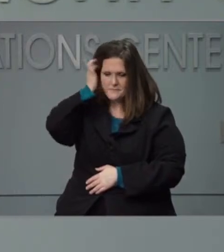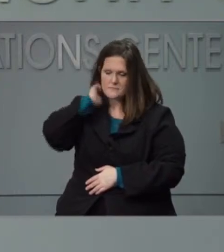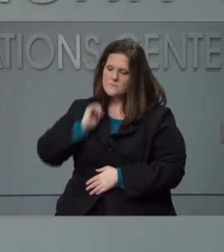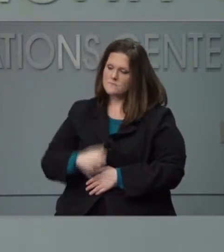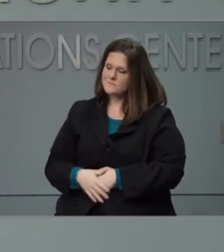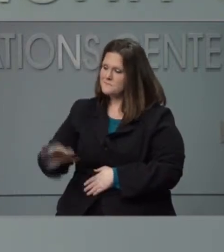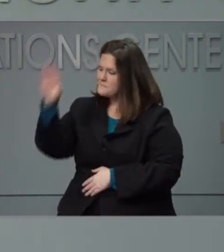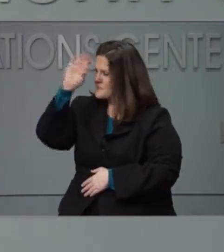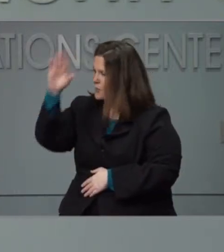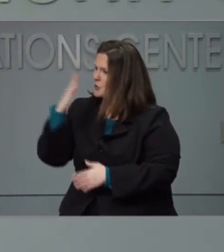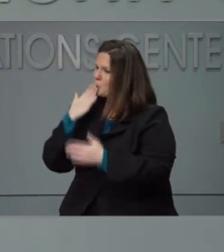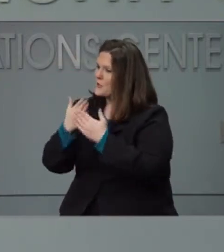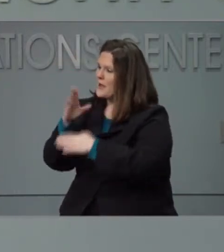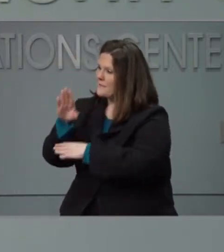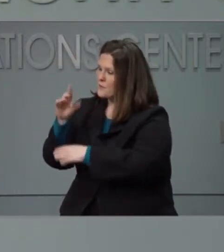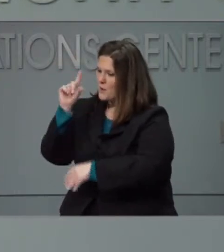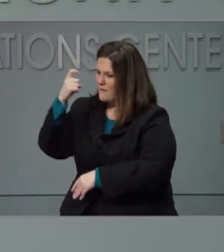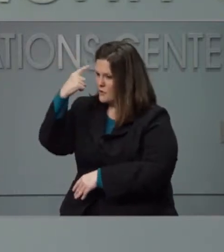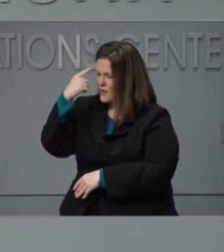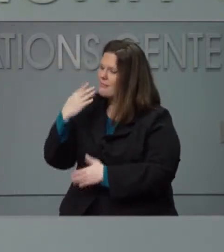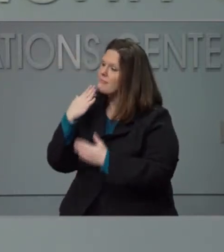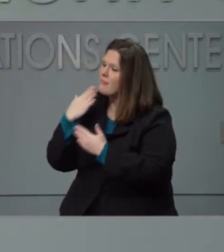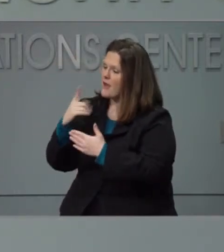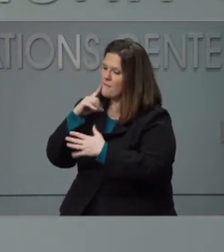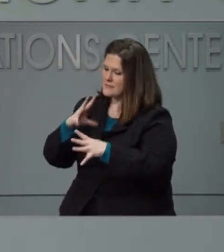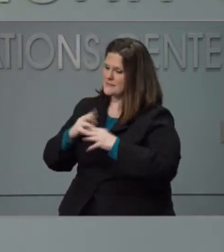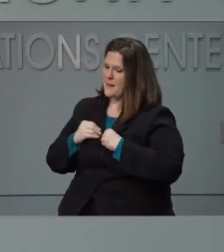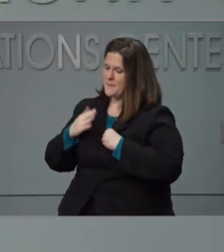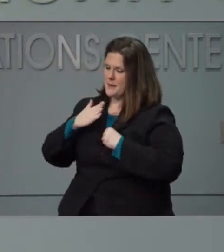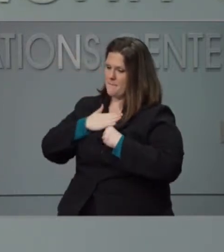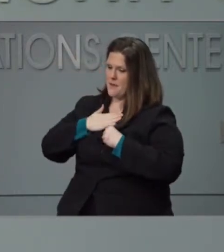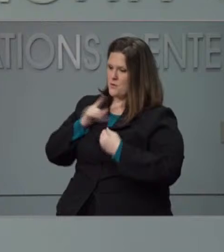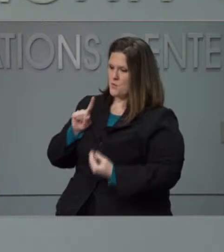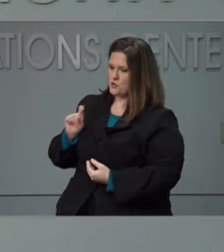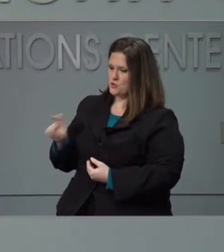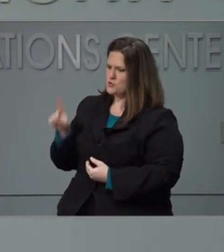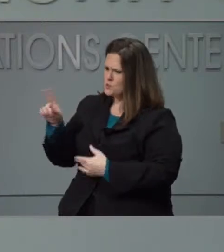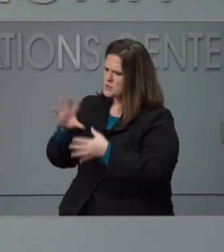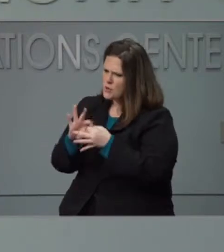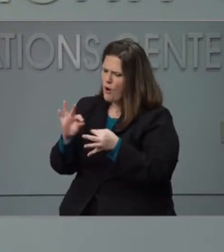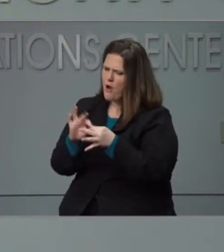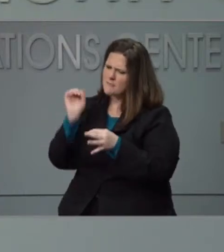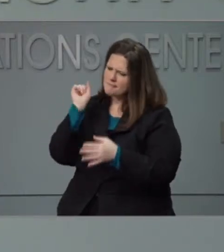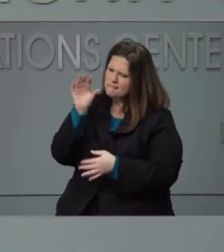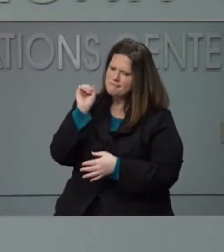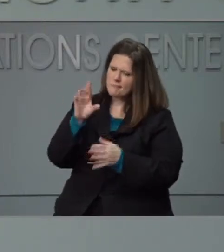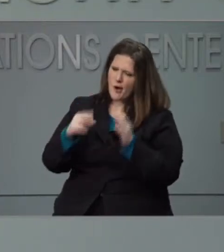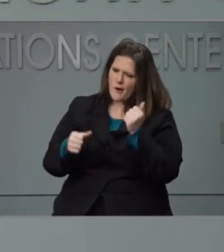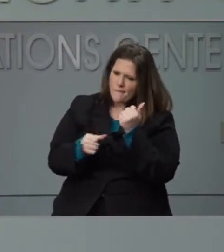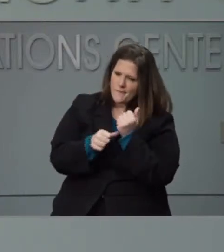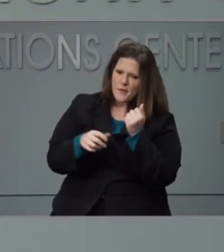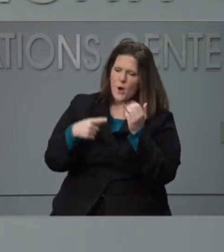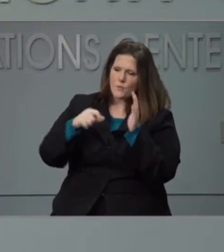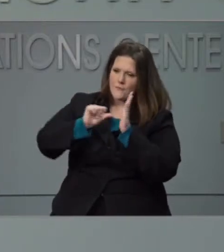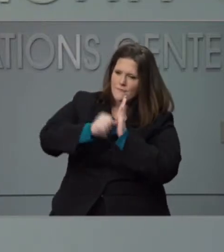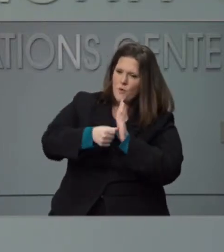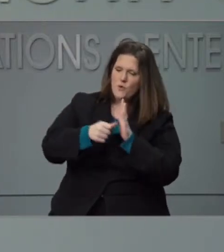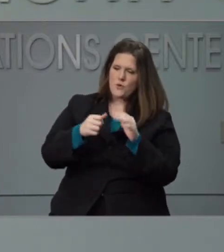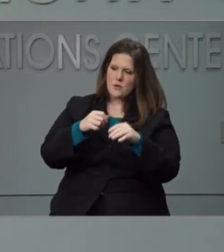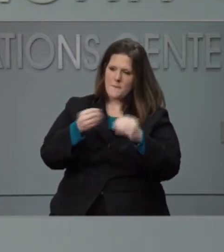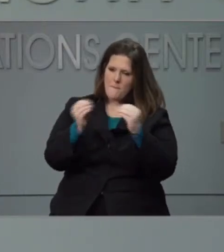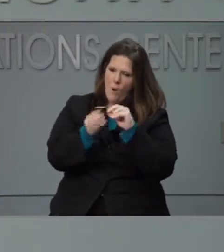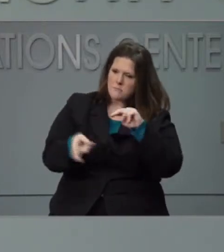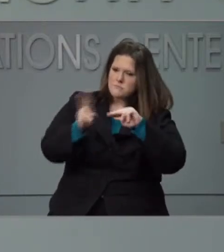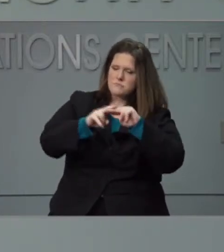Hey, good afternoon, Governor. Thank you so much for taking my question. You talked a lot today about enforcement and strengthening enforcement, but we know